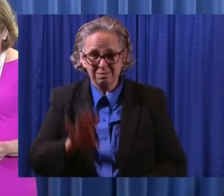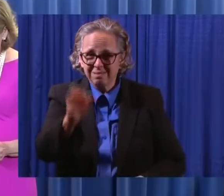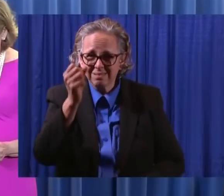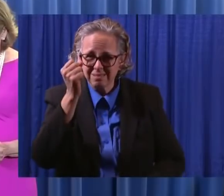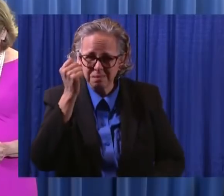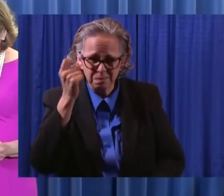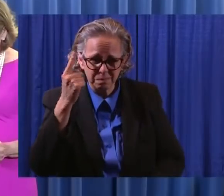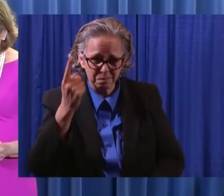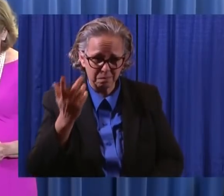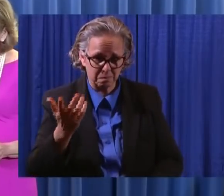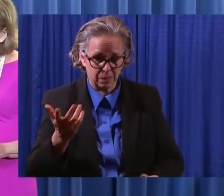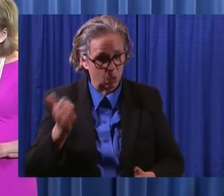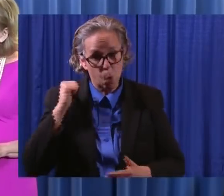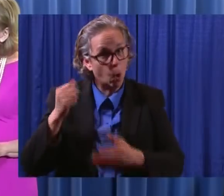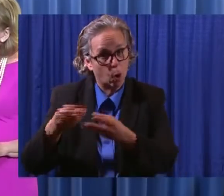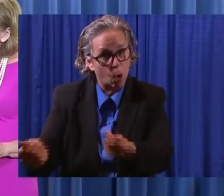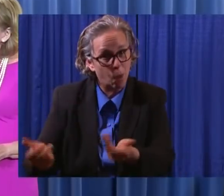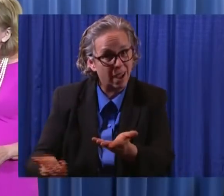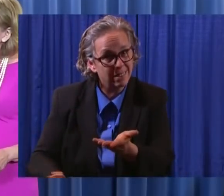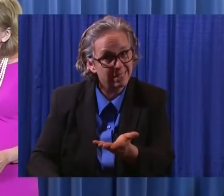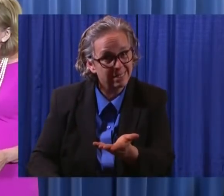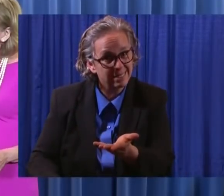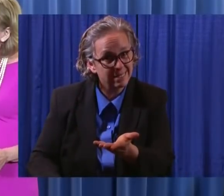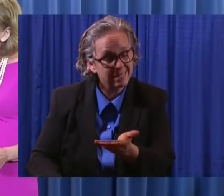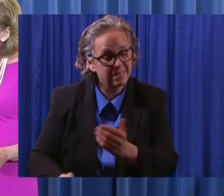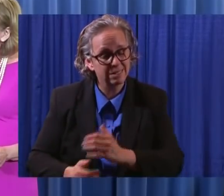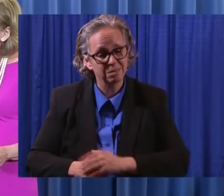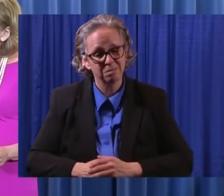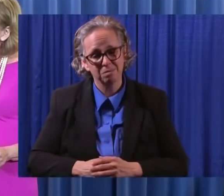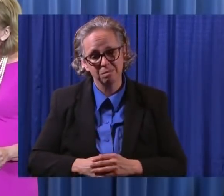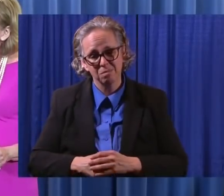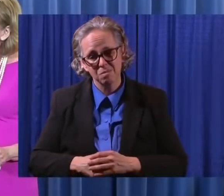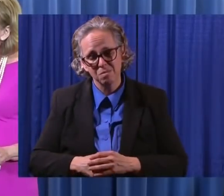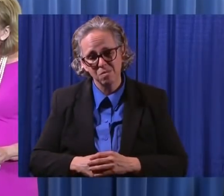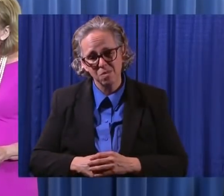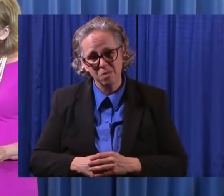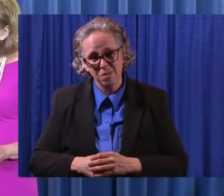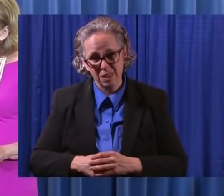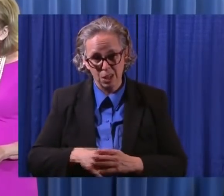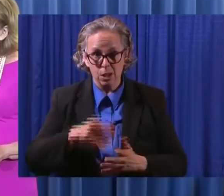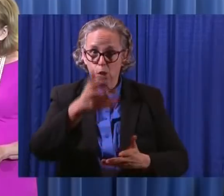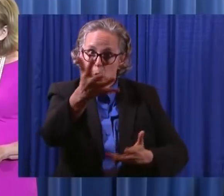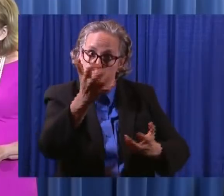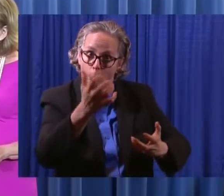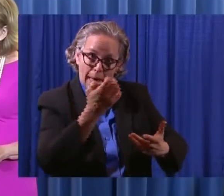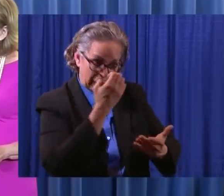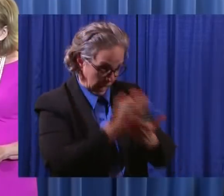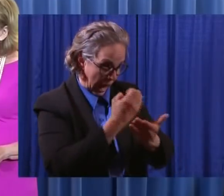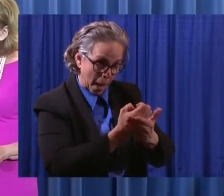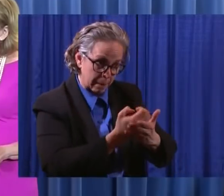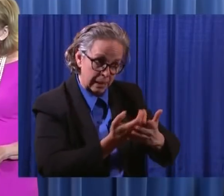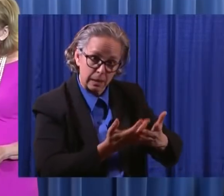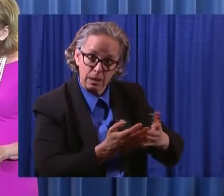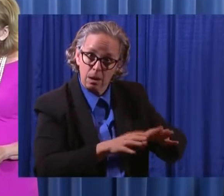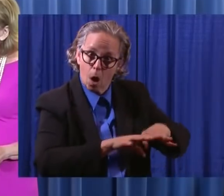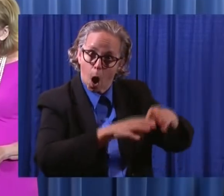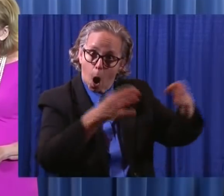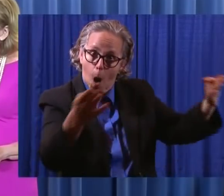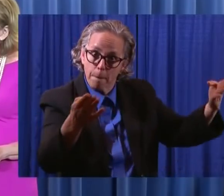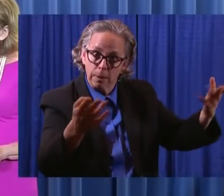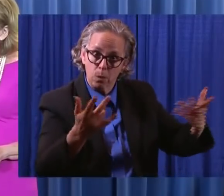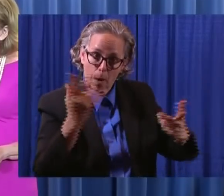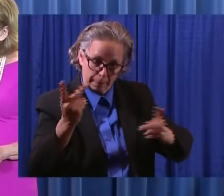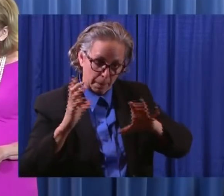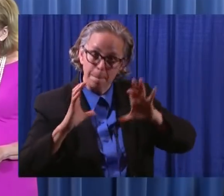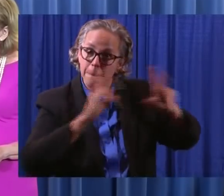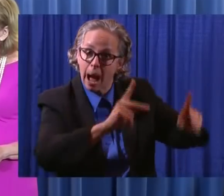bringing this economy back, bringing jobs back is so very, very, very important. The number one thing